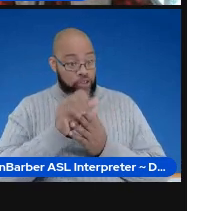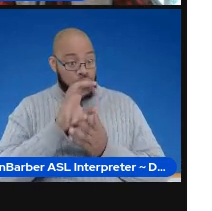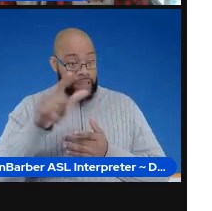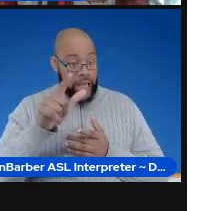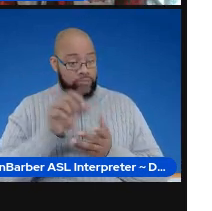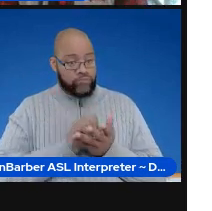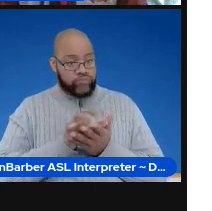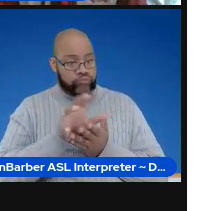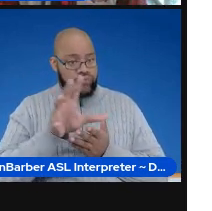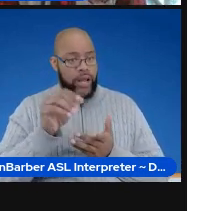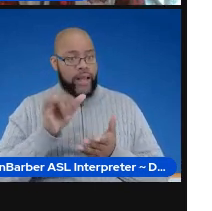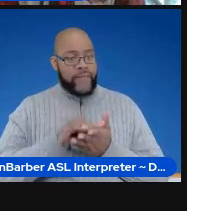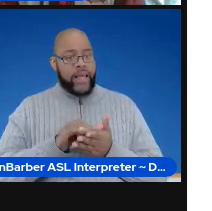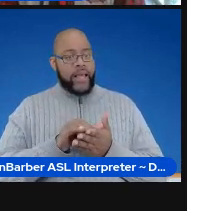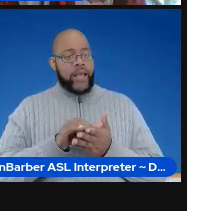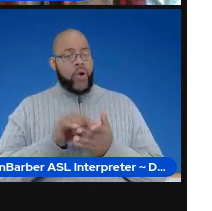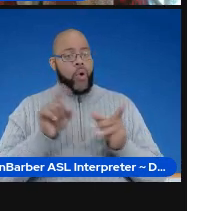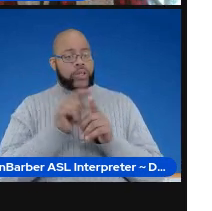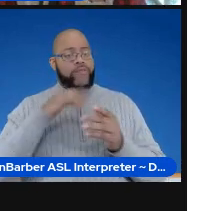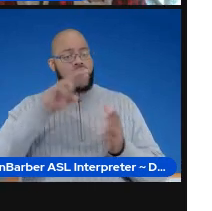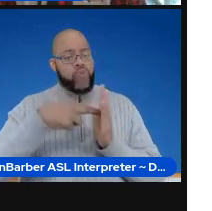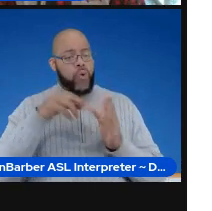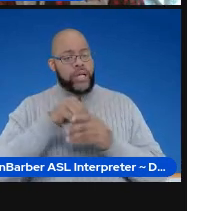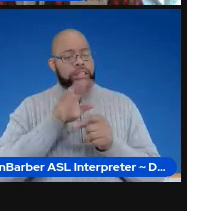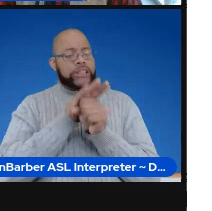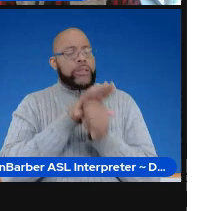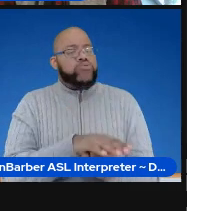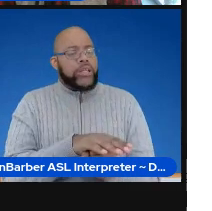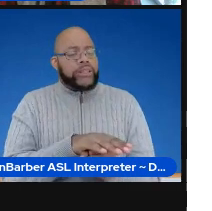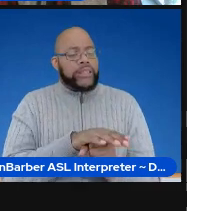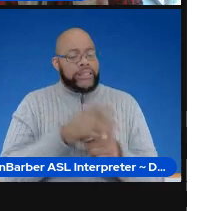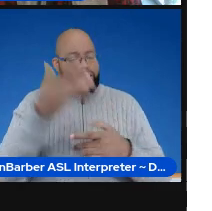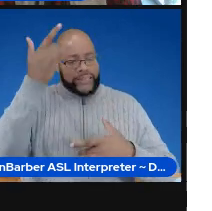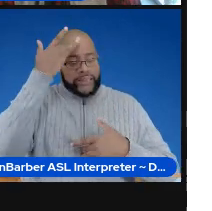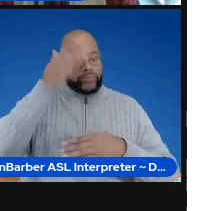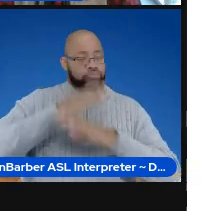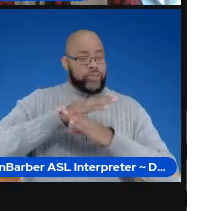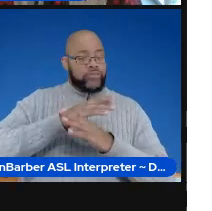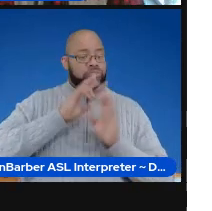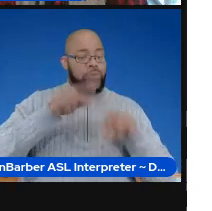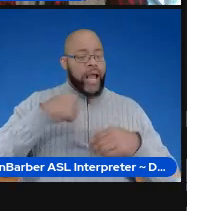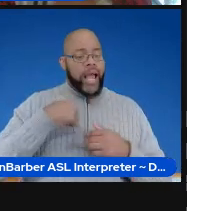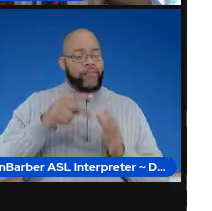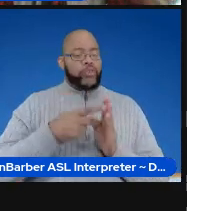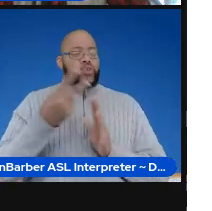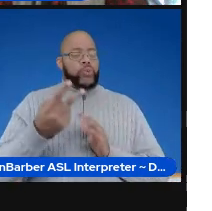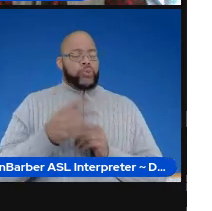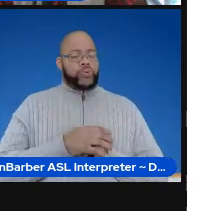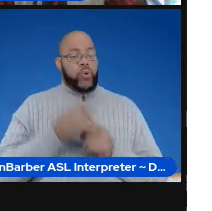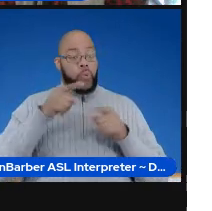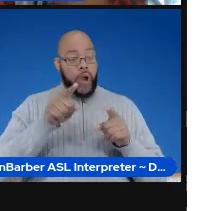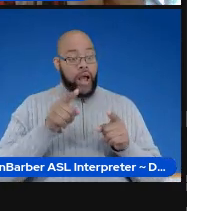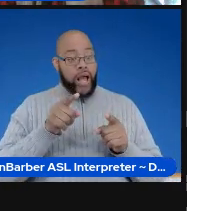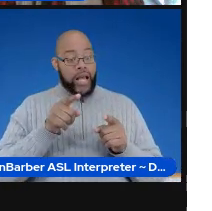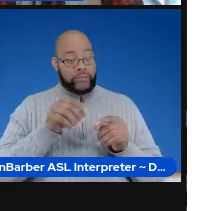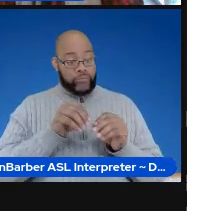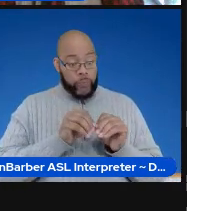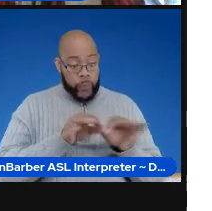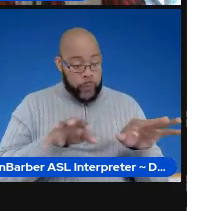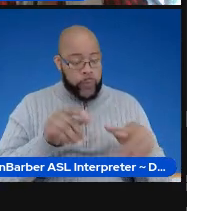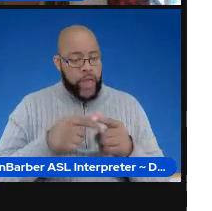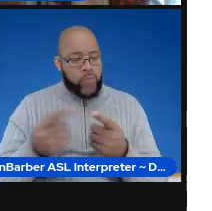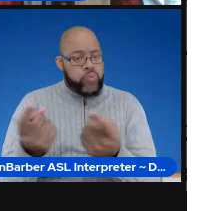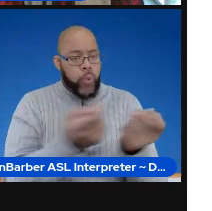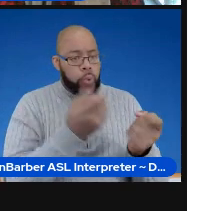immune cells, but it also has a role in suppressing the immune response. So it has kind of this duality. While it's being secreted, it recruits certain